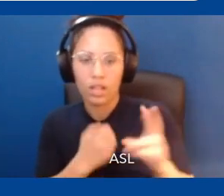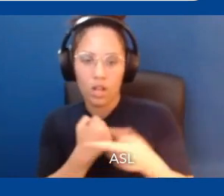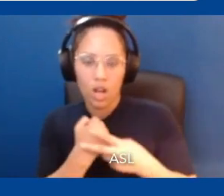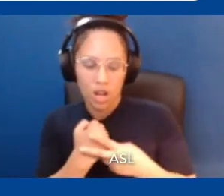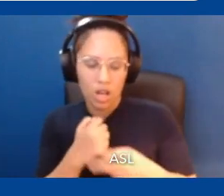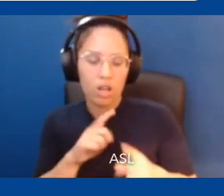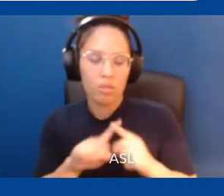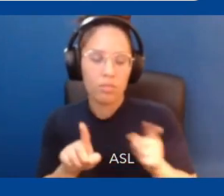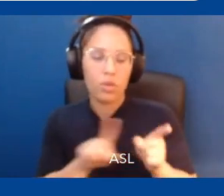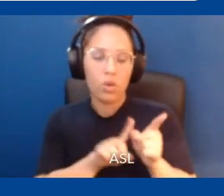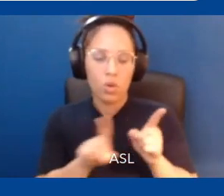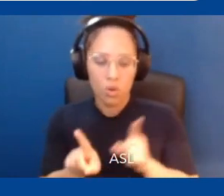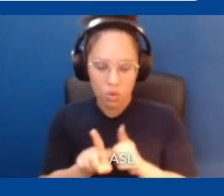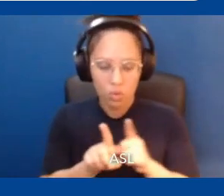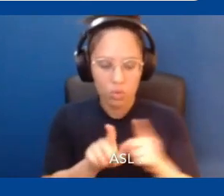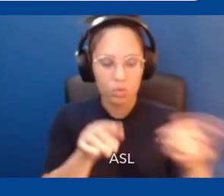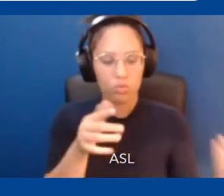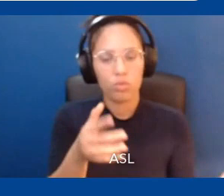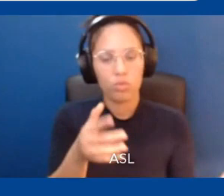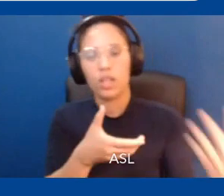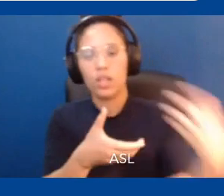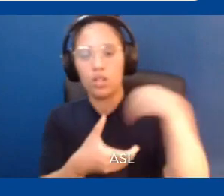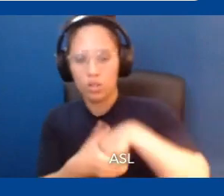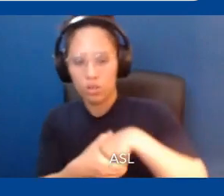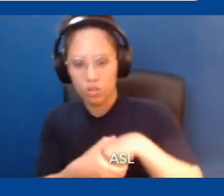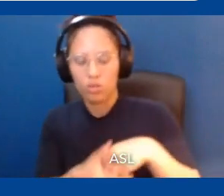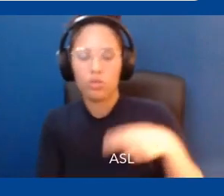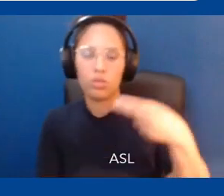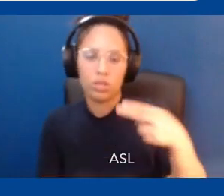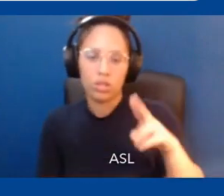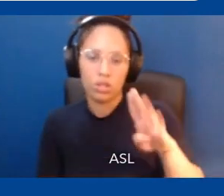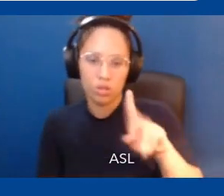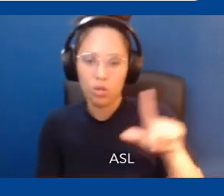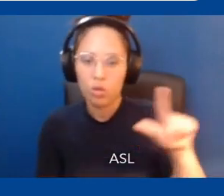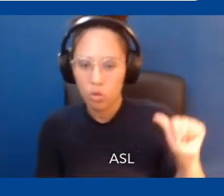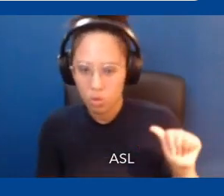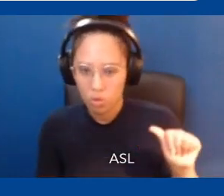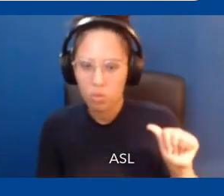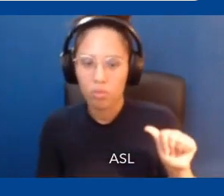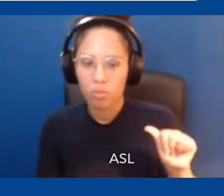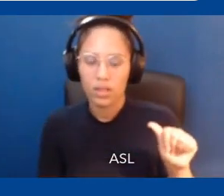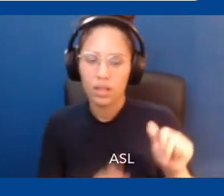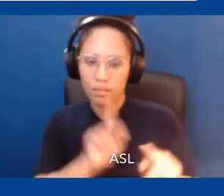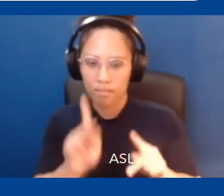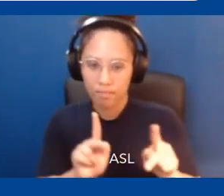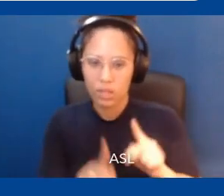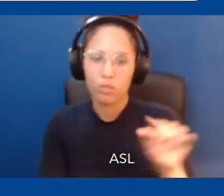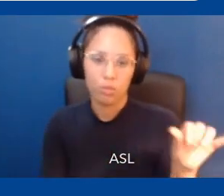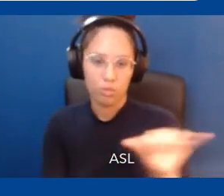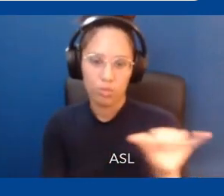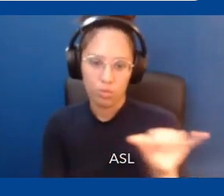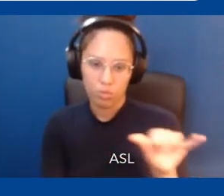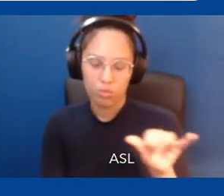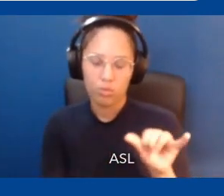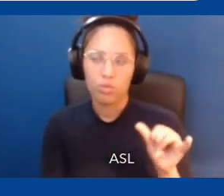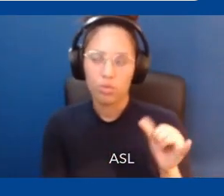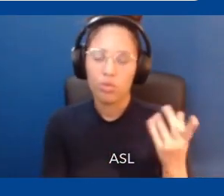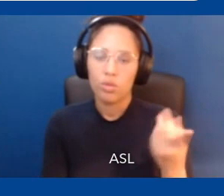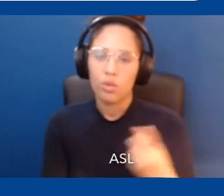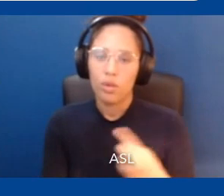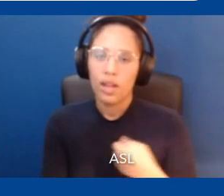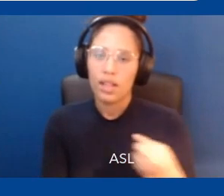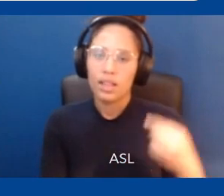the Hubula anthropologist himself. So it's trying to, maybe we plan to make